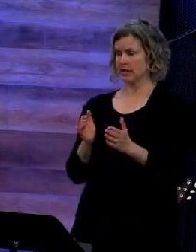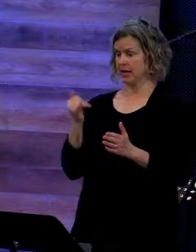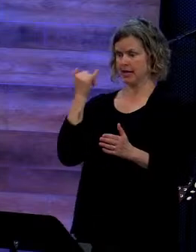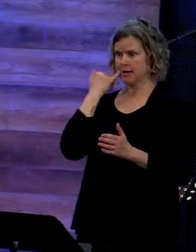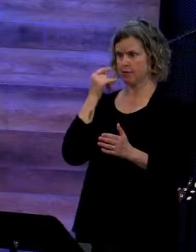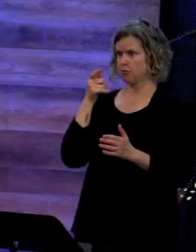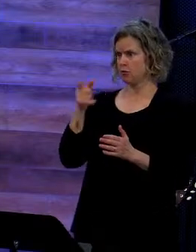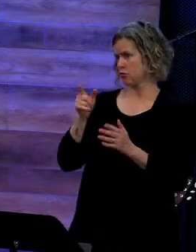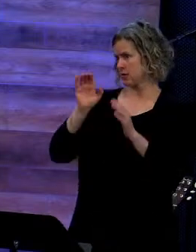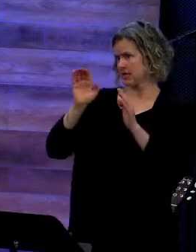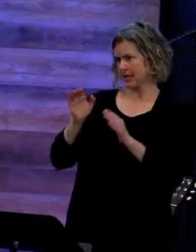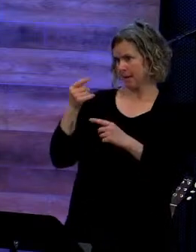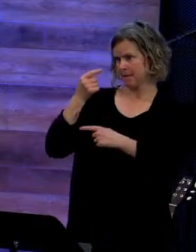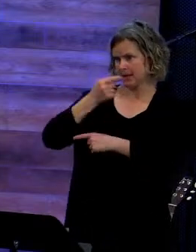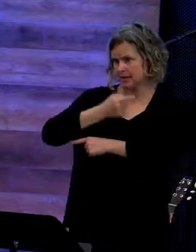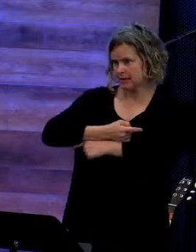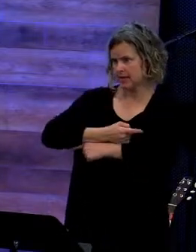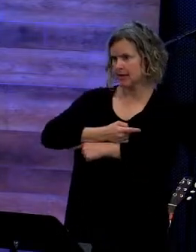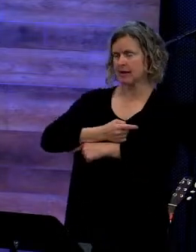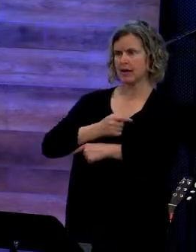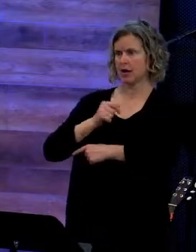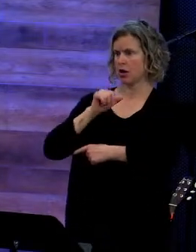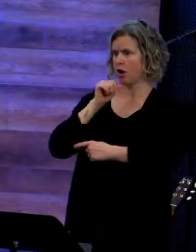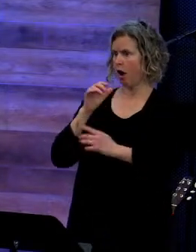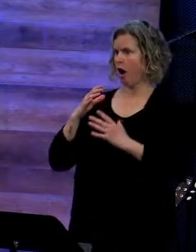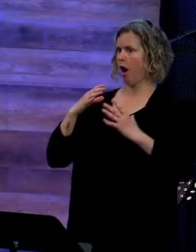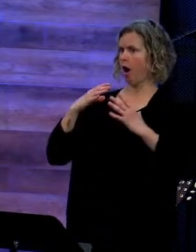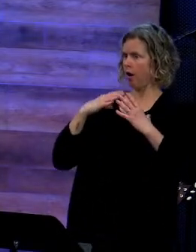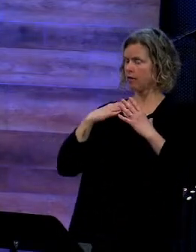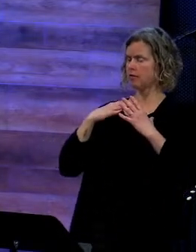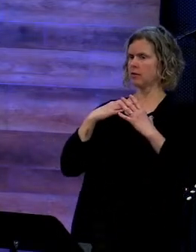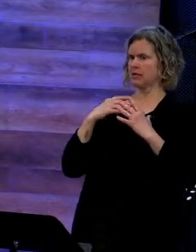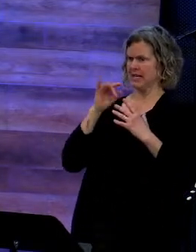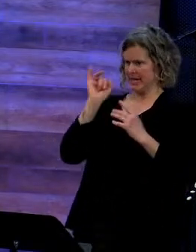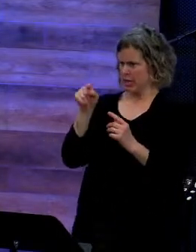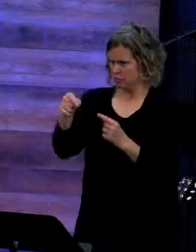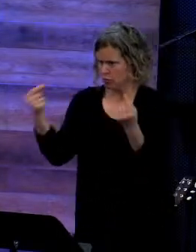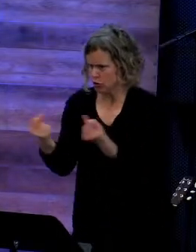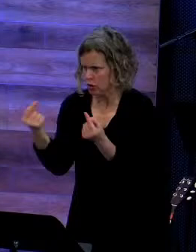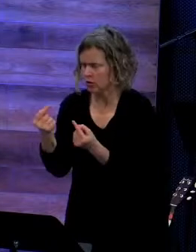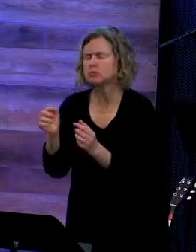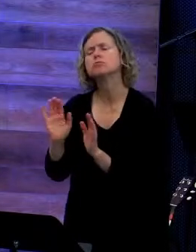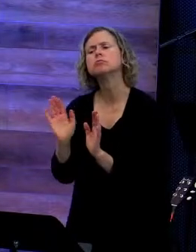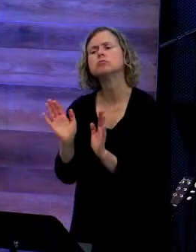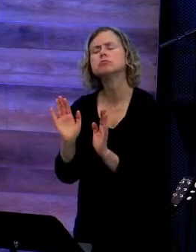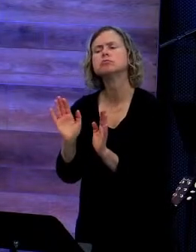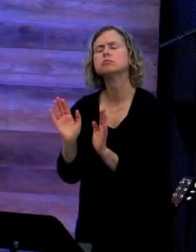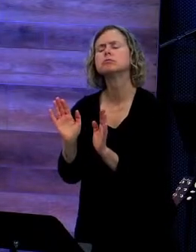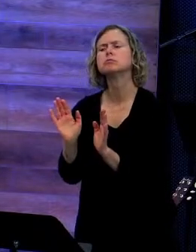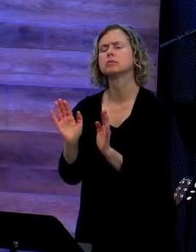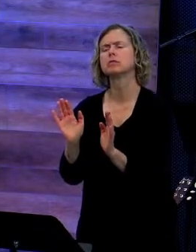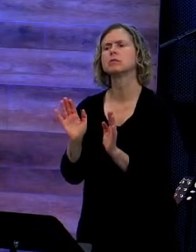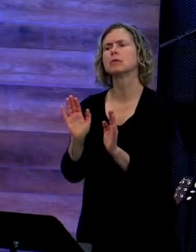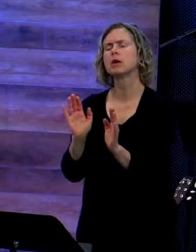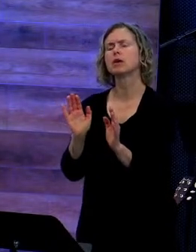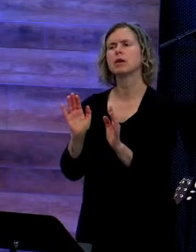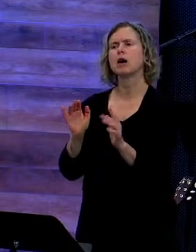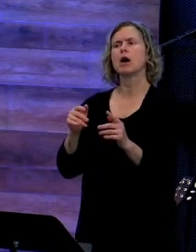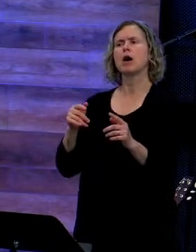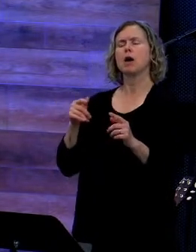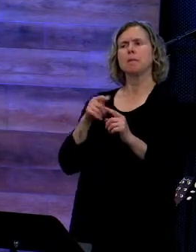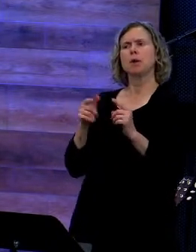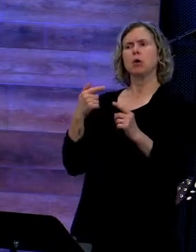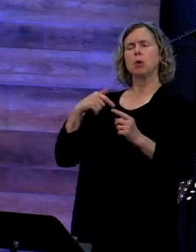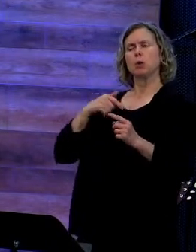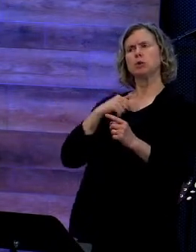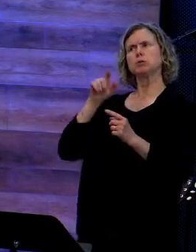law. I think it's more in the realm of wisdom. All of us should seriously consider the wisdom of